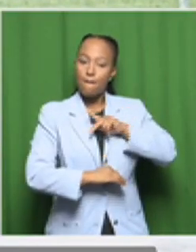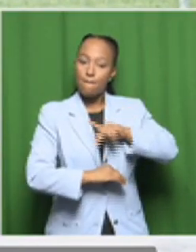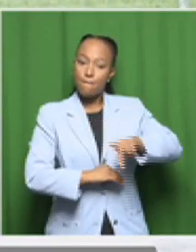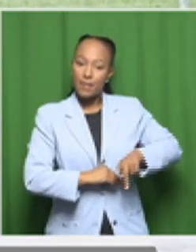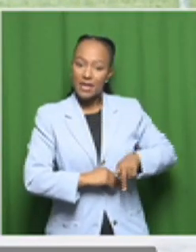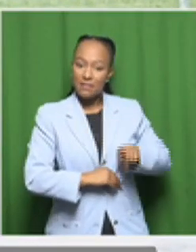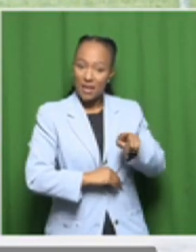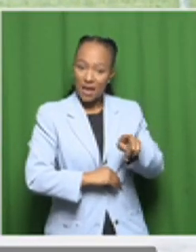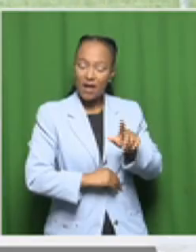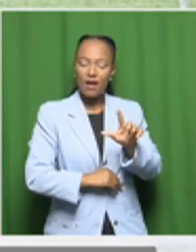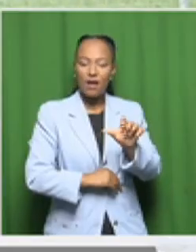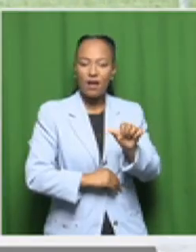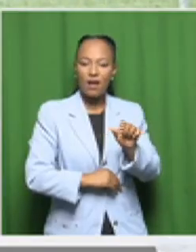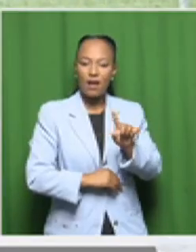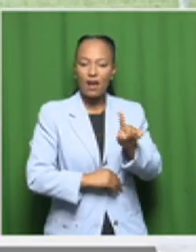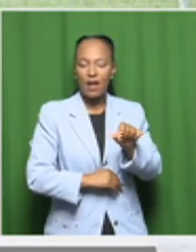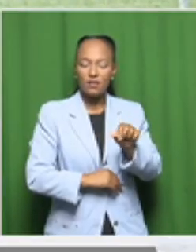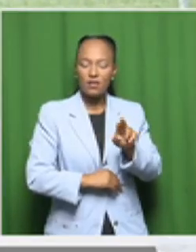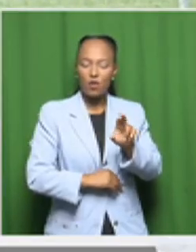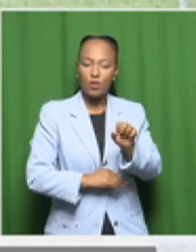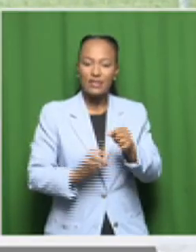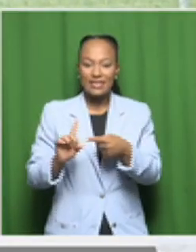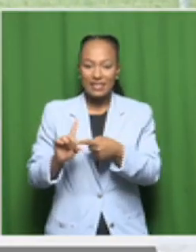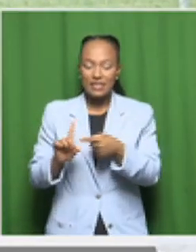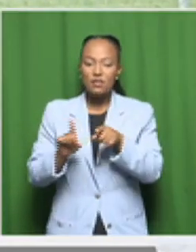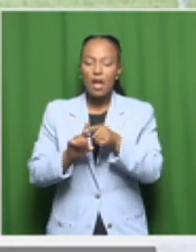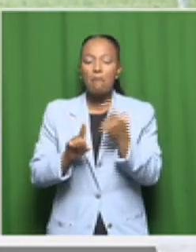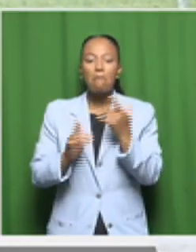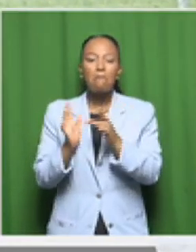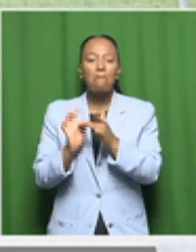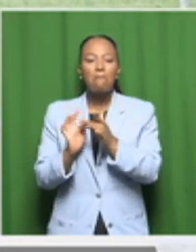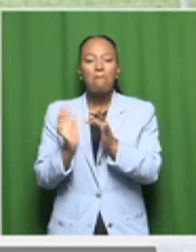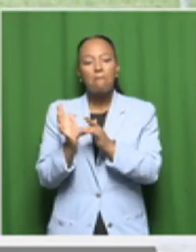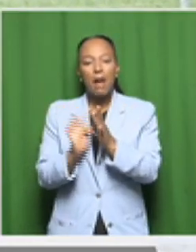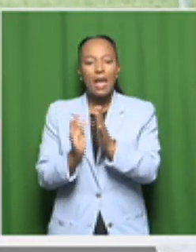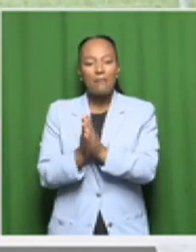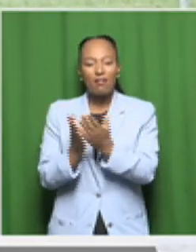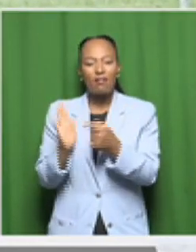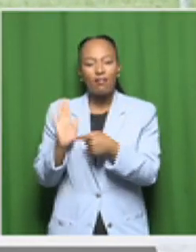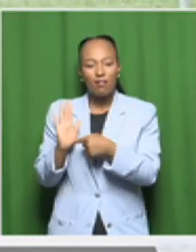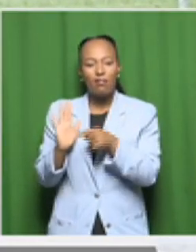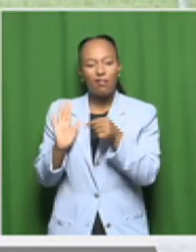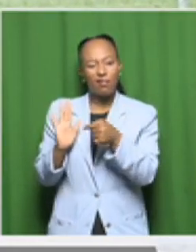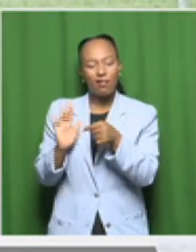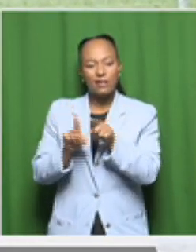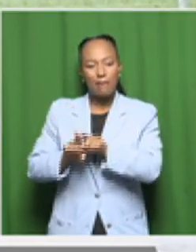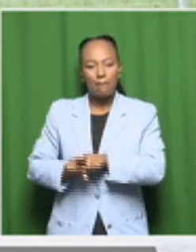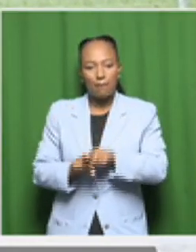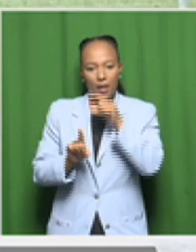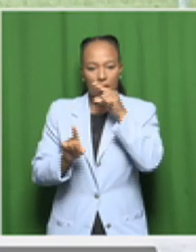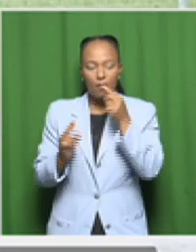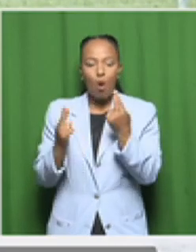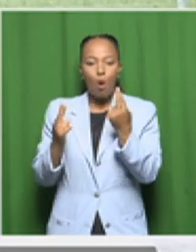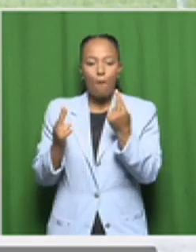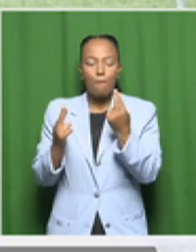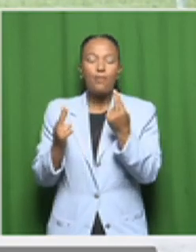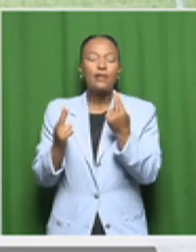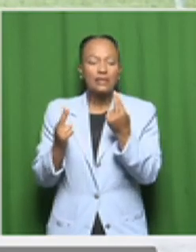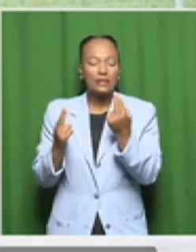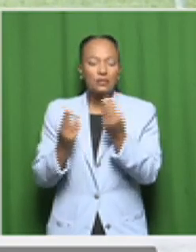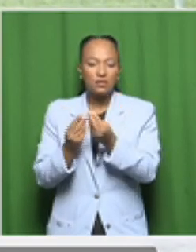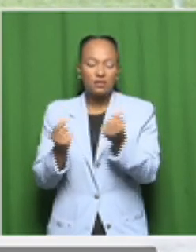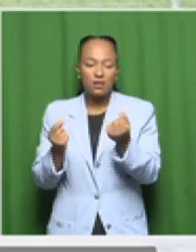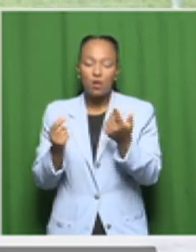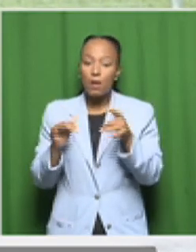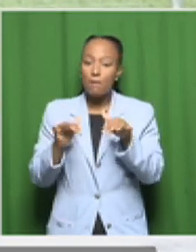the conditions that are facing the people of this province. Remember, many of those who are traveling to this legislature are ducking and diving deep potholes.